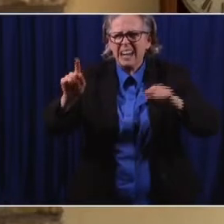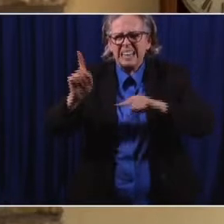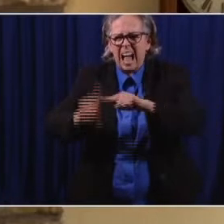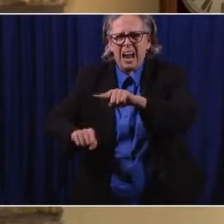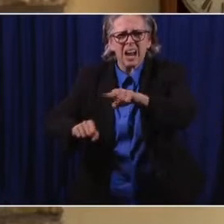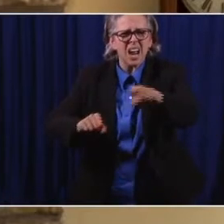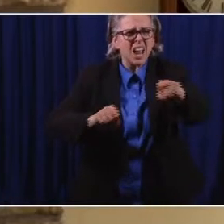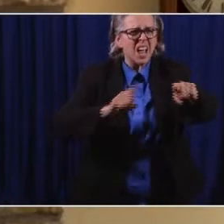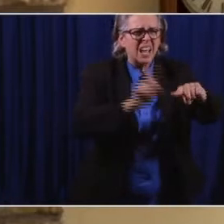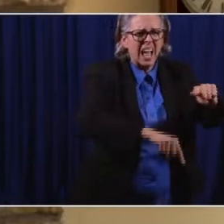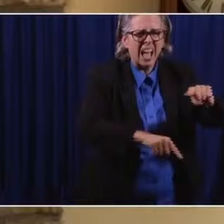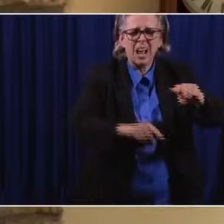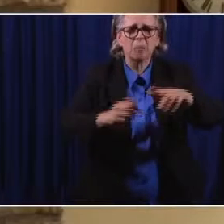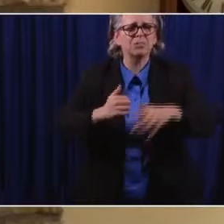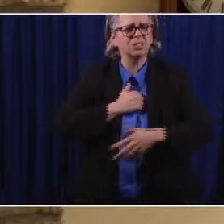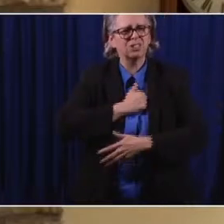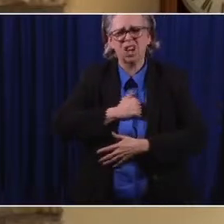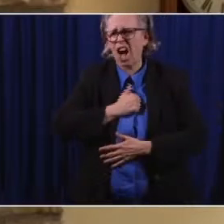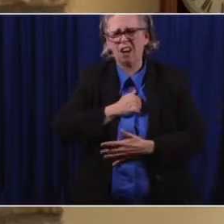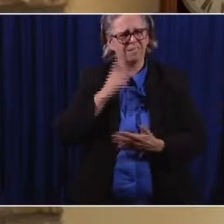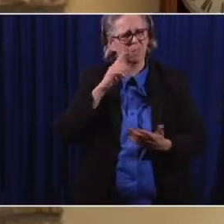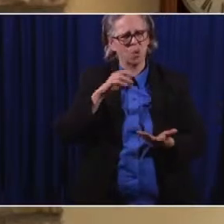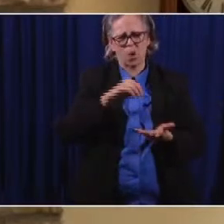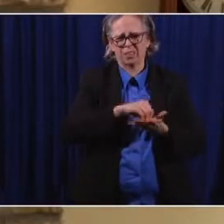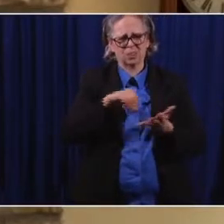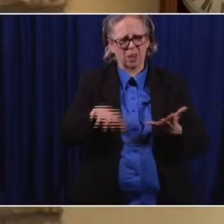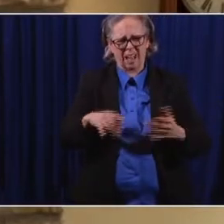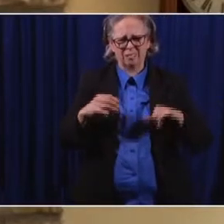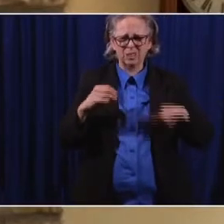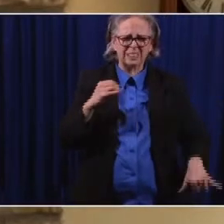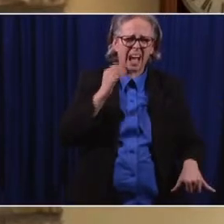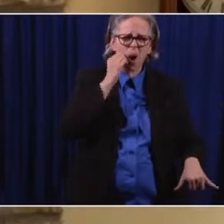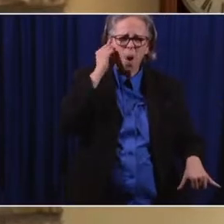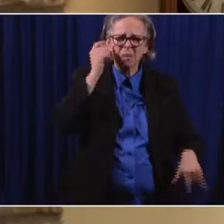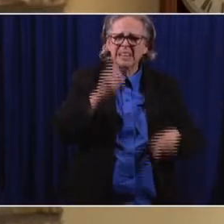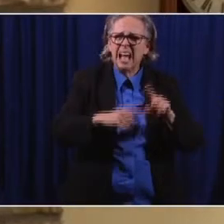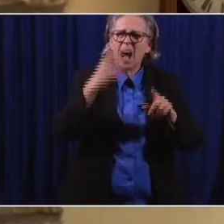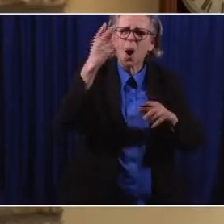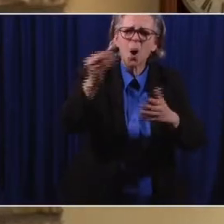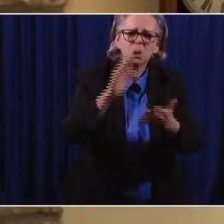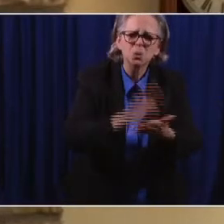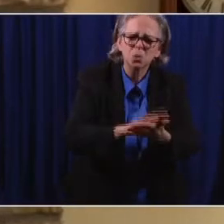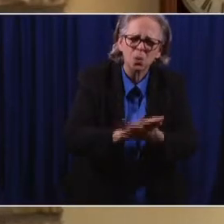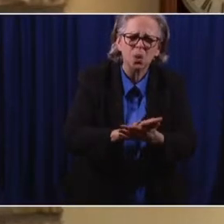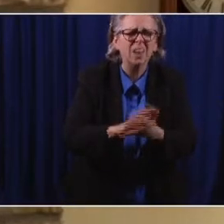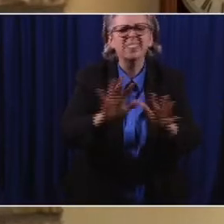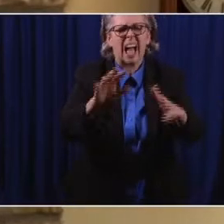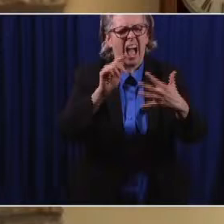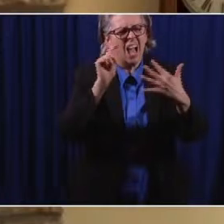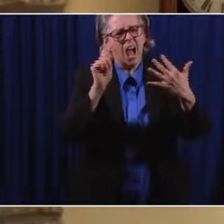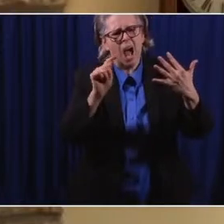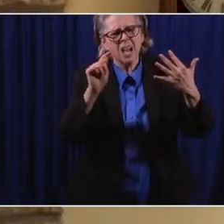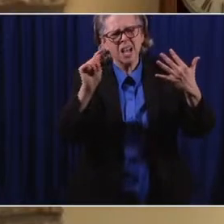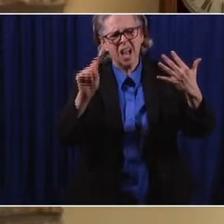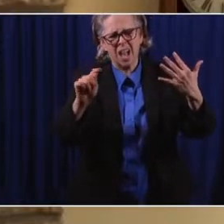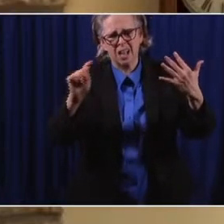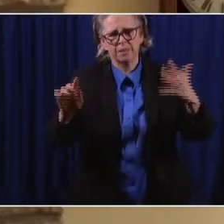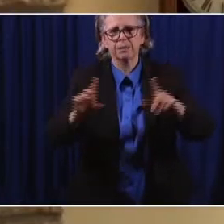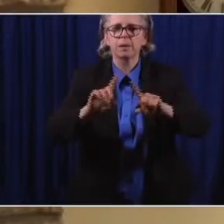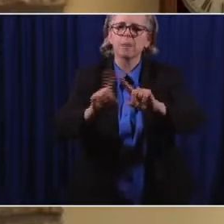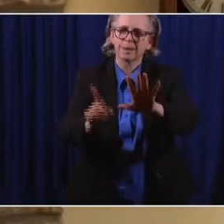school. But those are the generally accepted best practices,